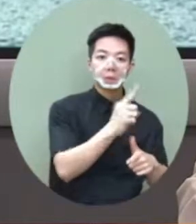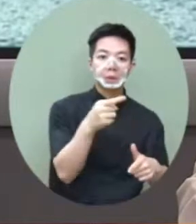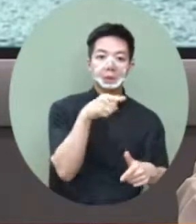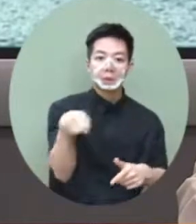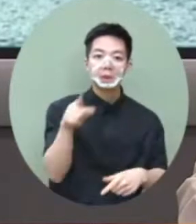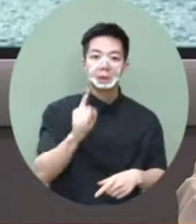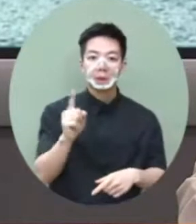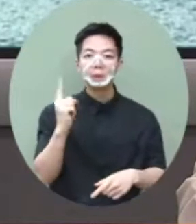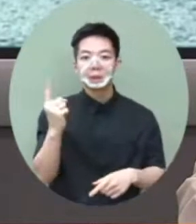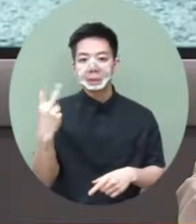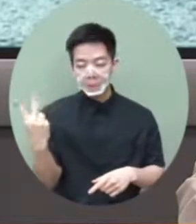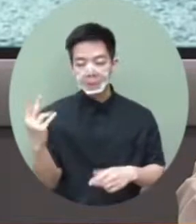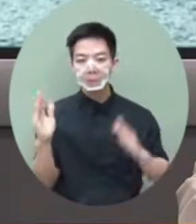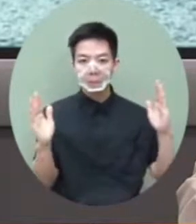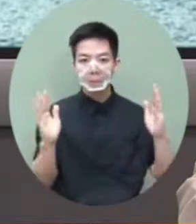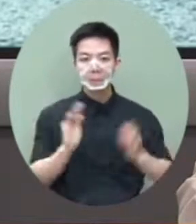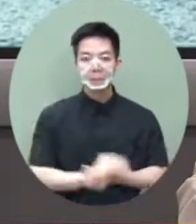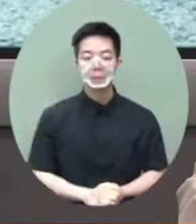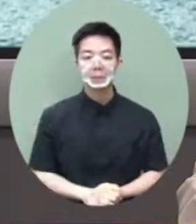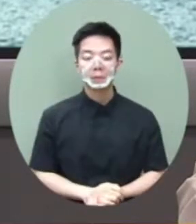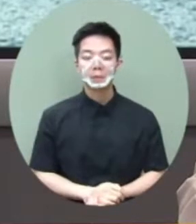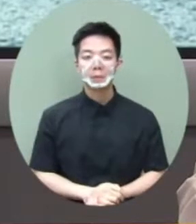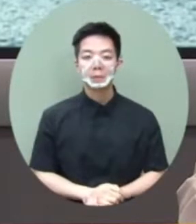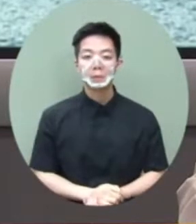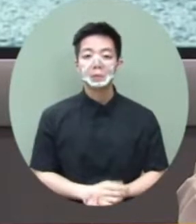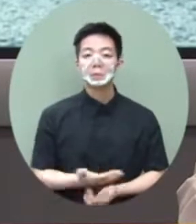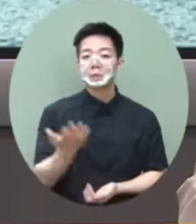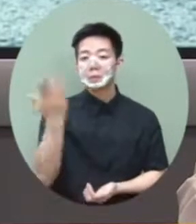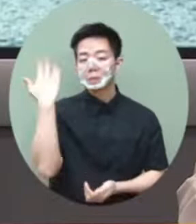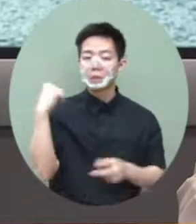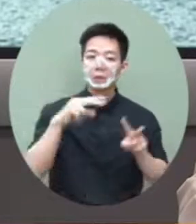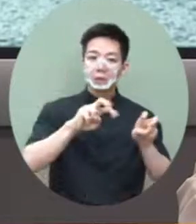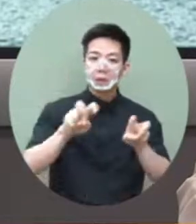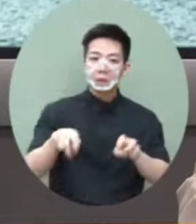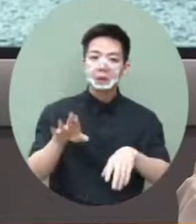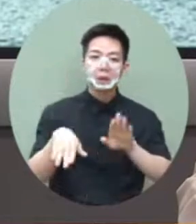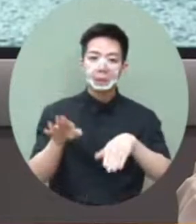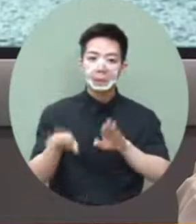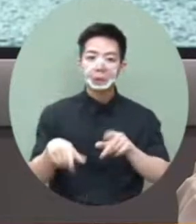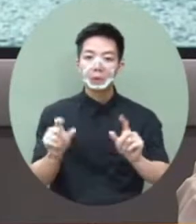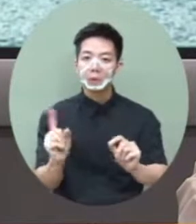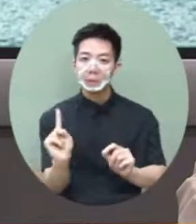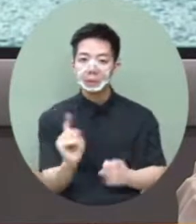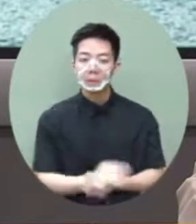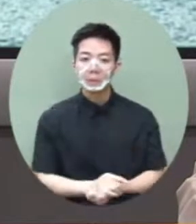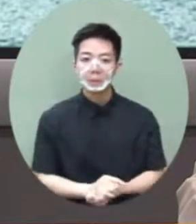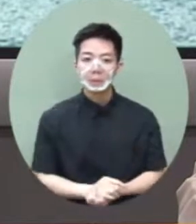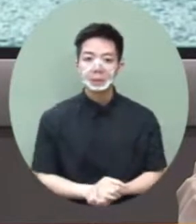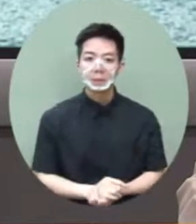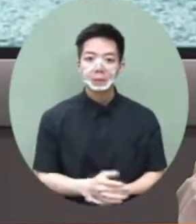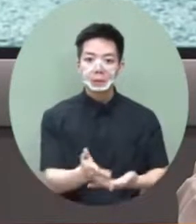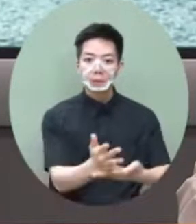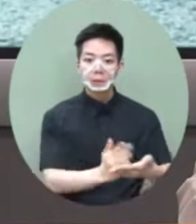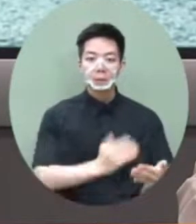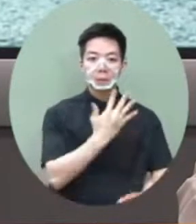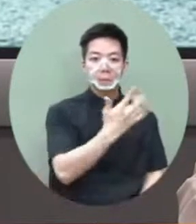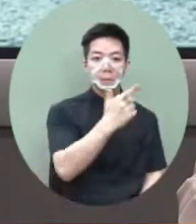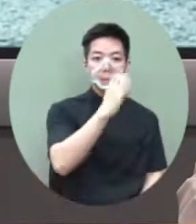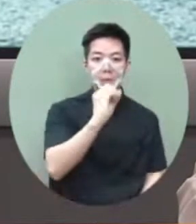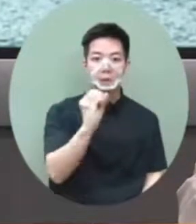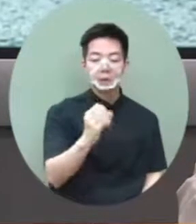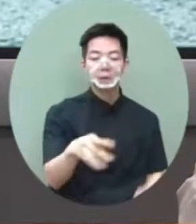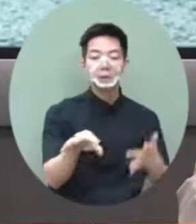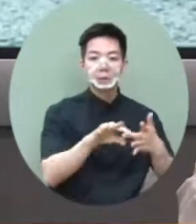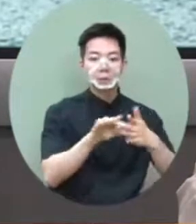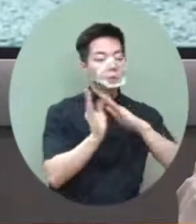aged between 11 months and 112. Similar to previous analysis,